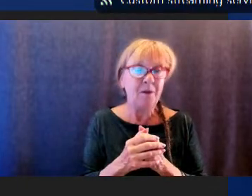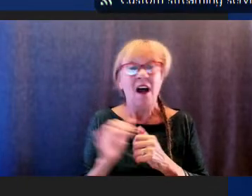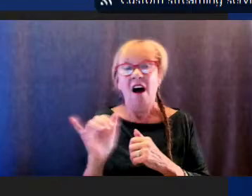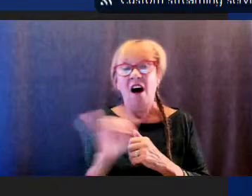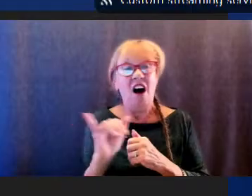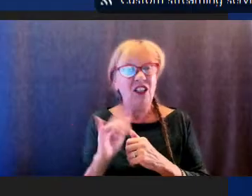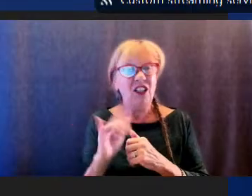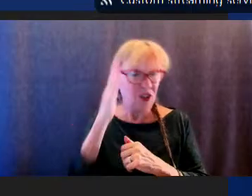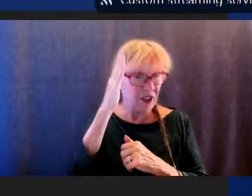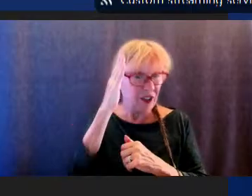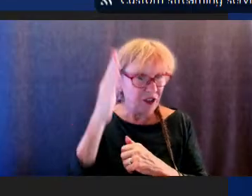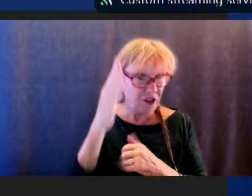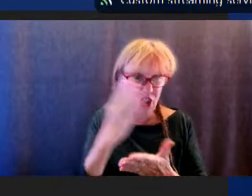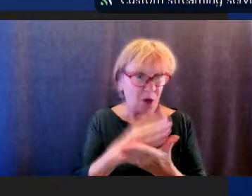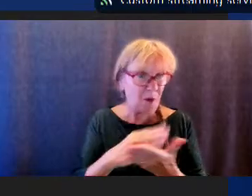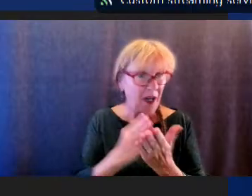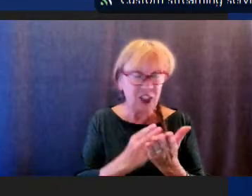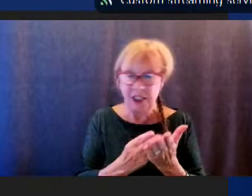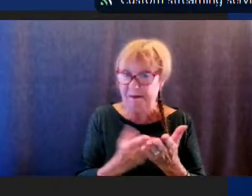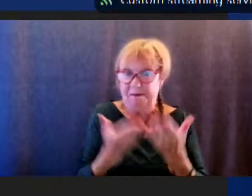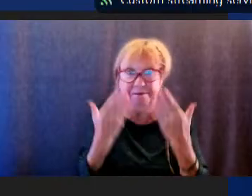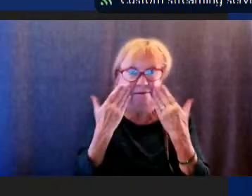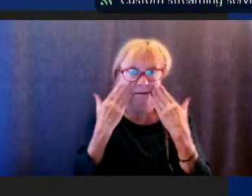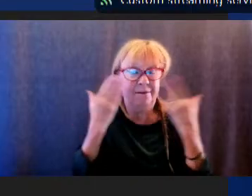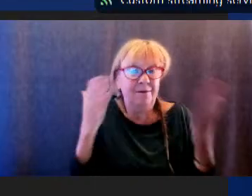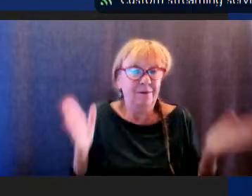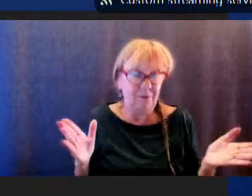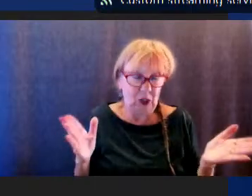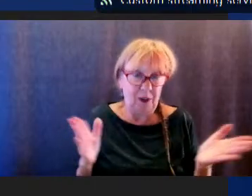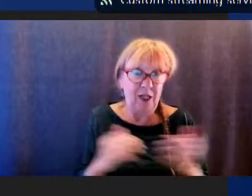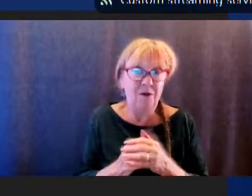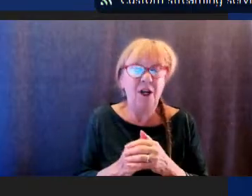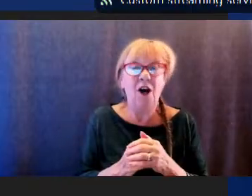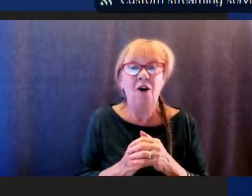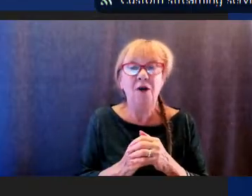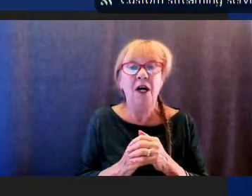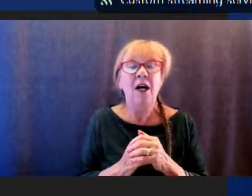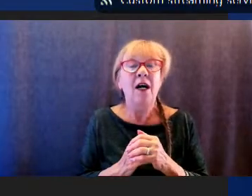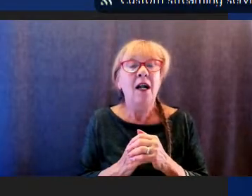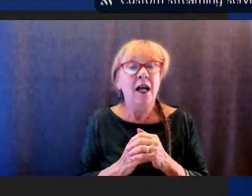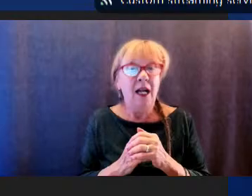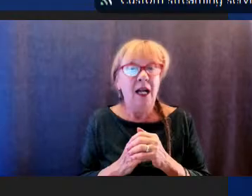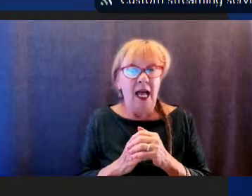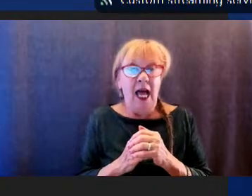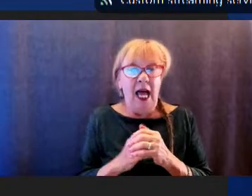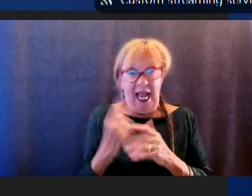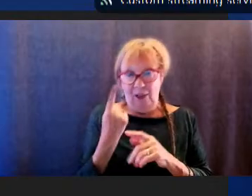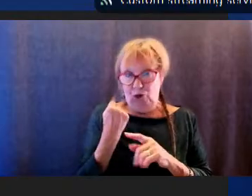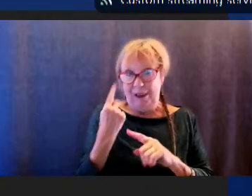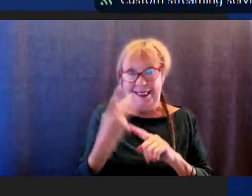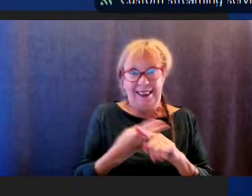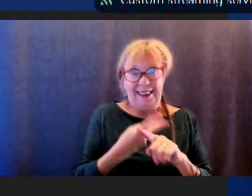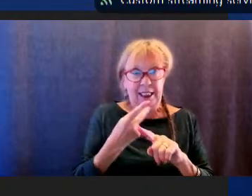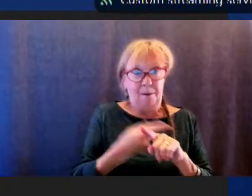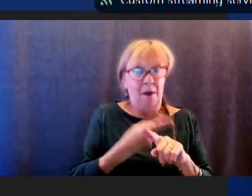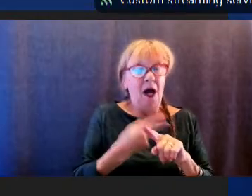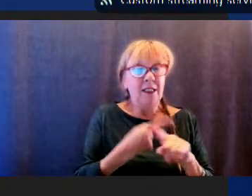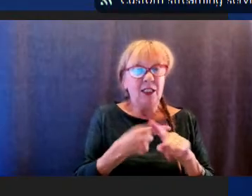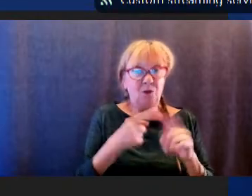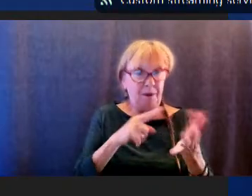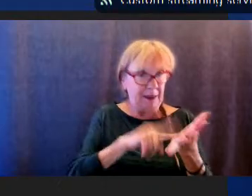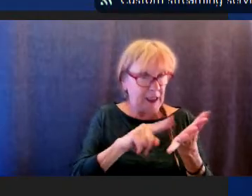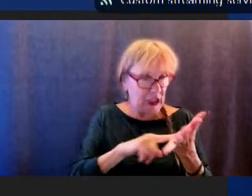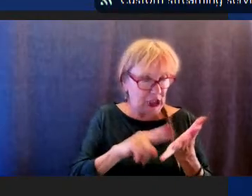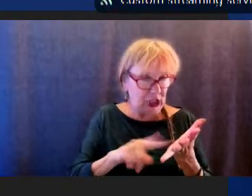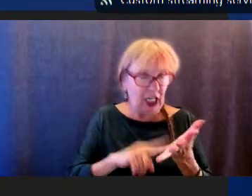has forced tremendous challenges in recent months, and the funding needed to restore public and private civic infrastructure is